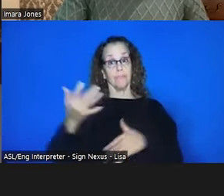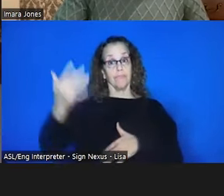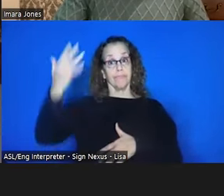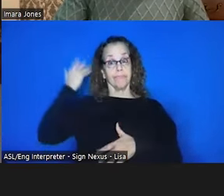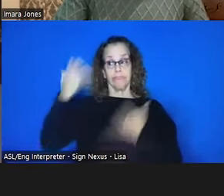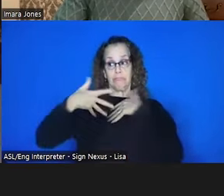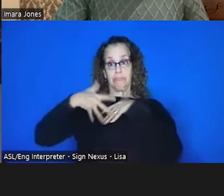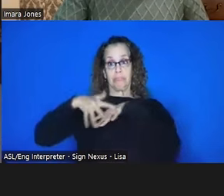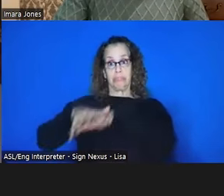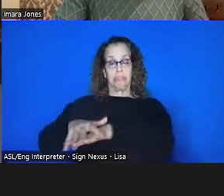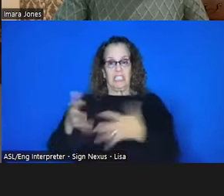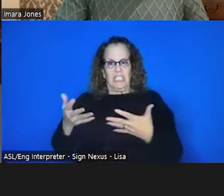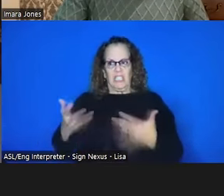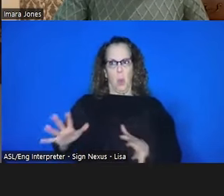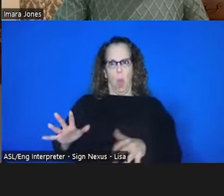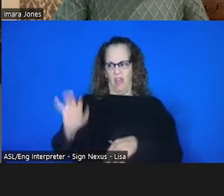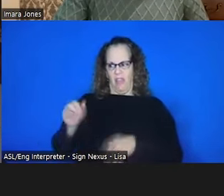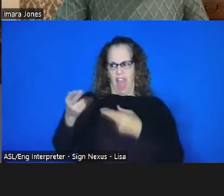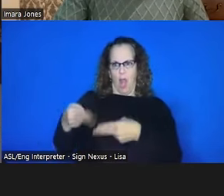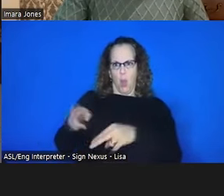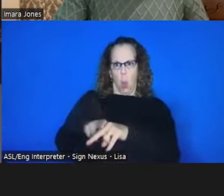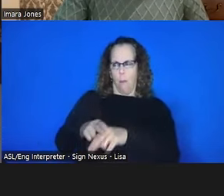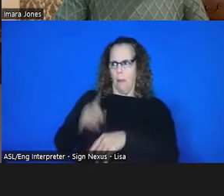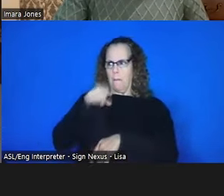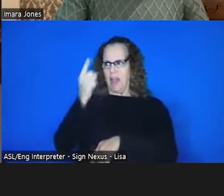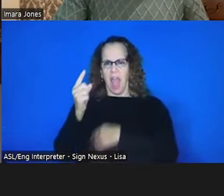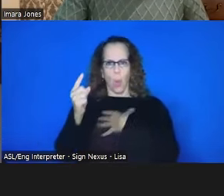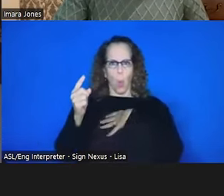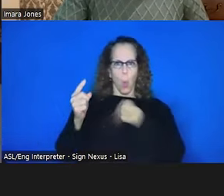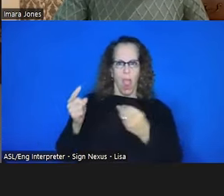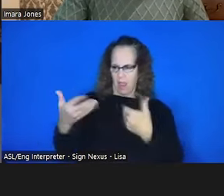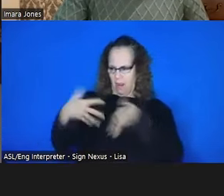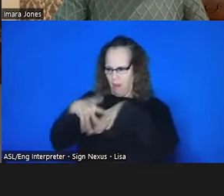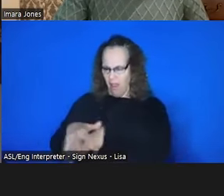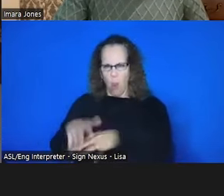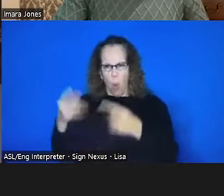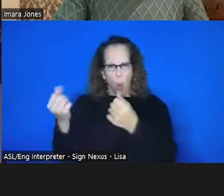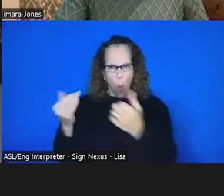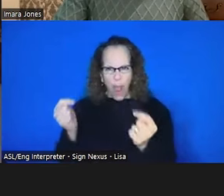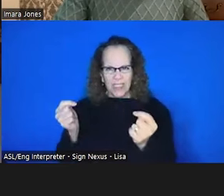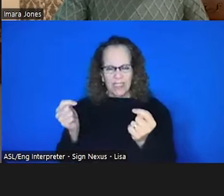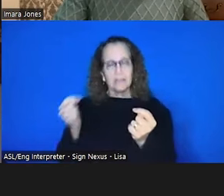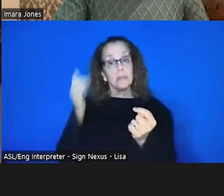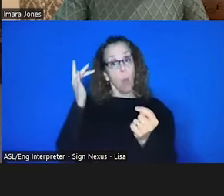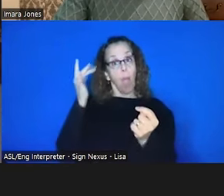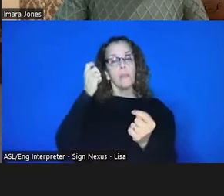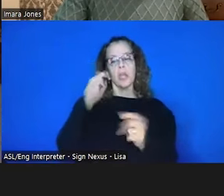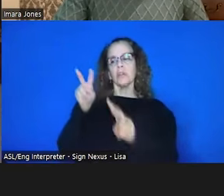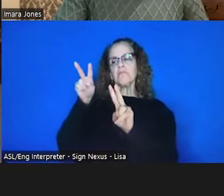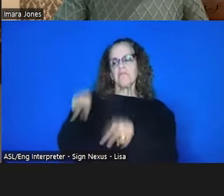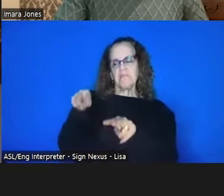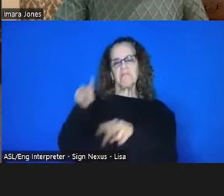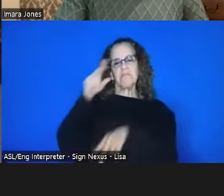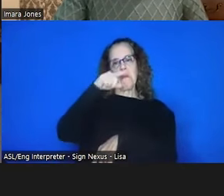didn't want to normalize the fact that Black people were human. And if their kids were around Black